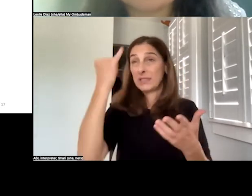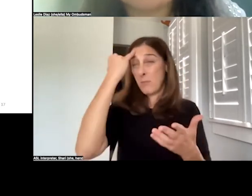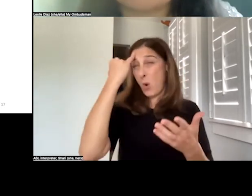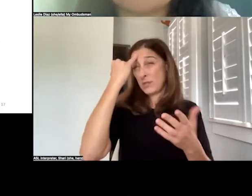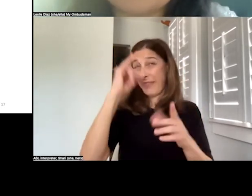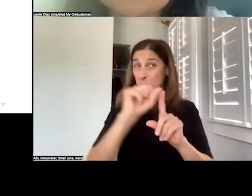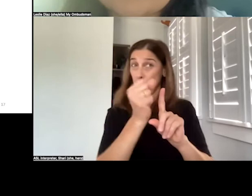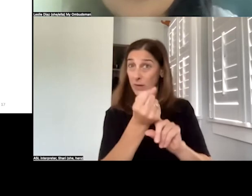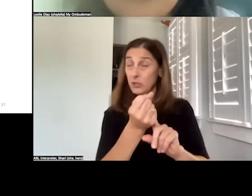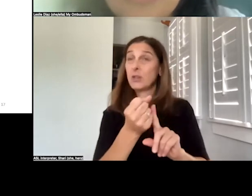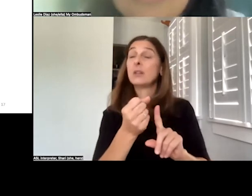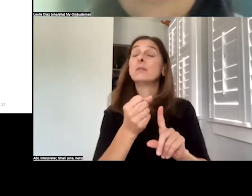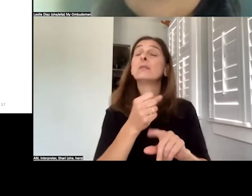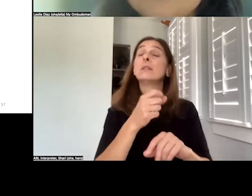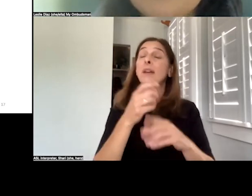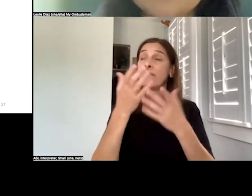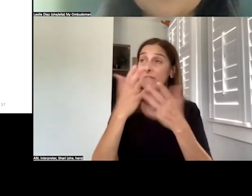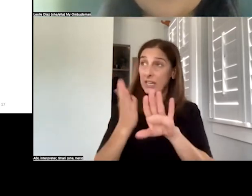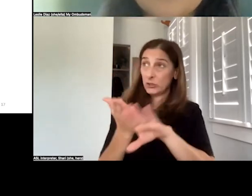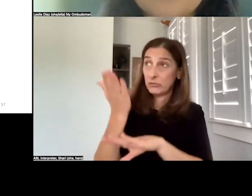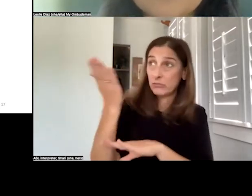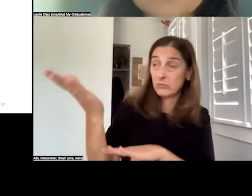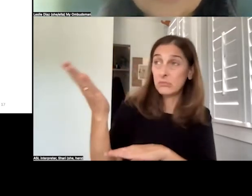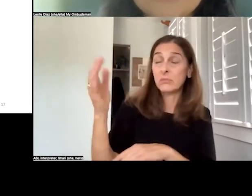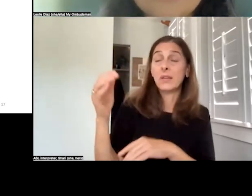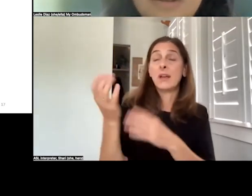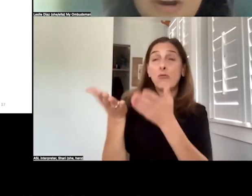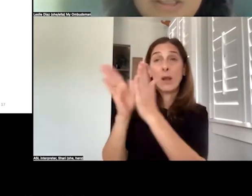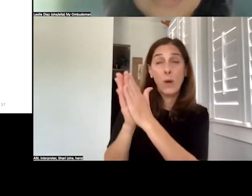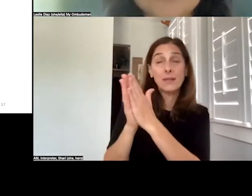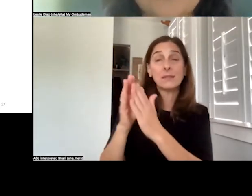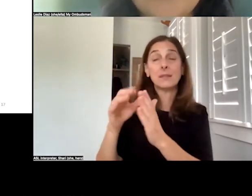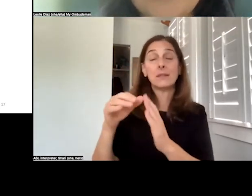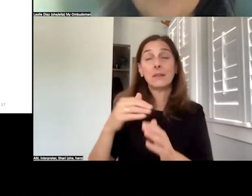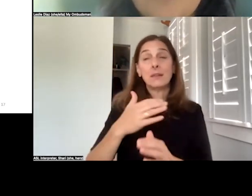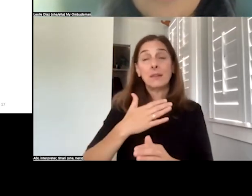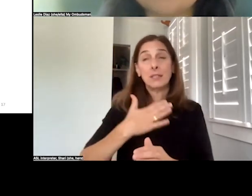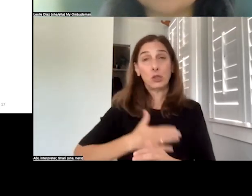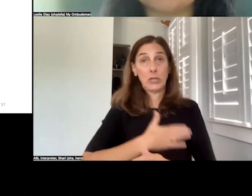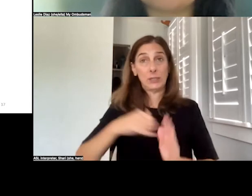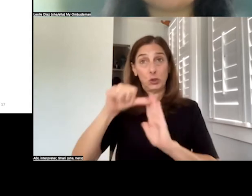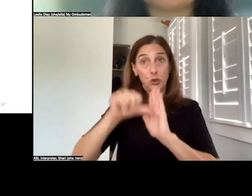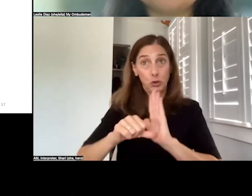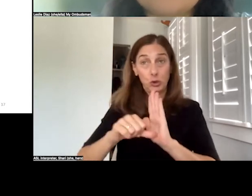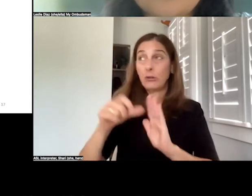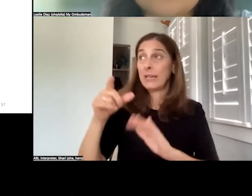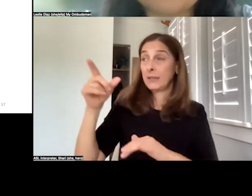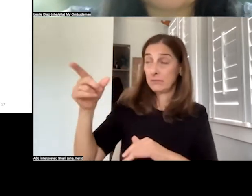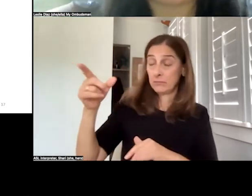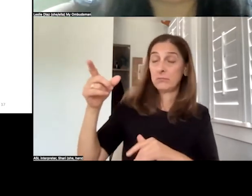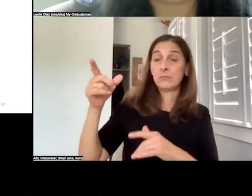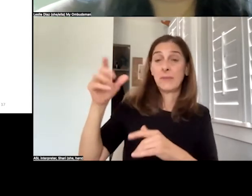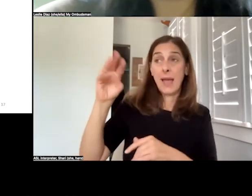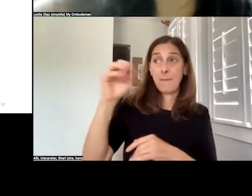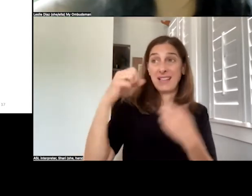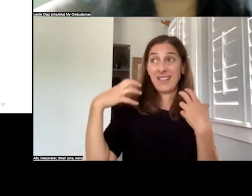request considered, and for some reason, Carla lets us know later that this service has